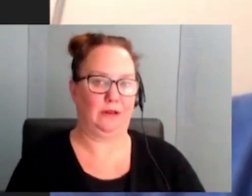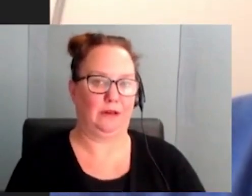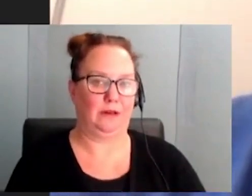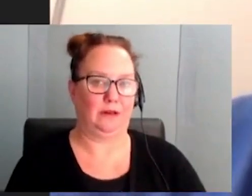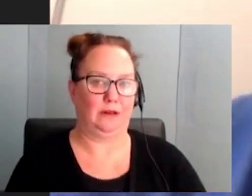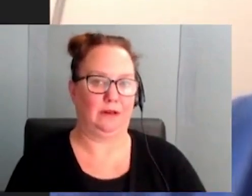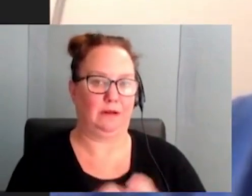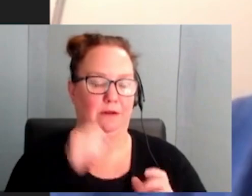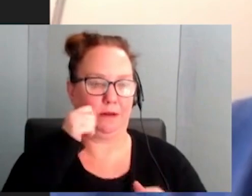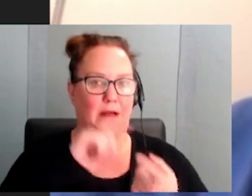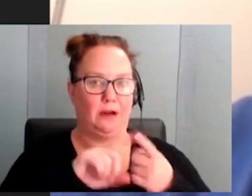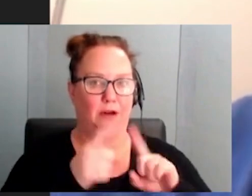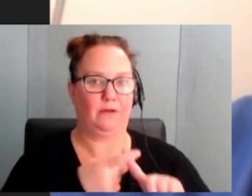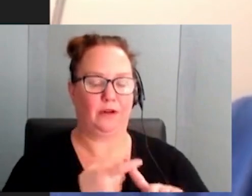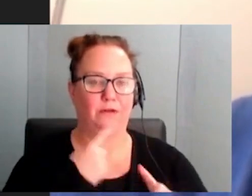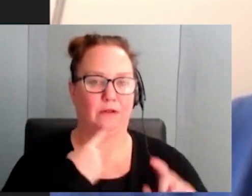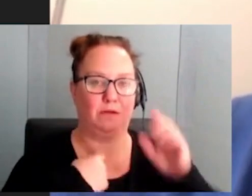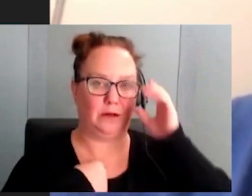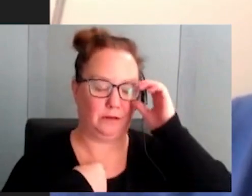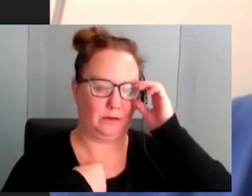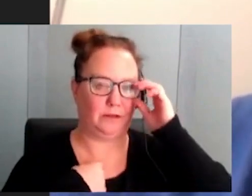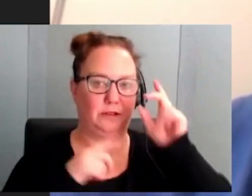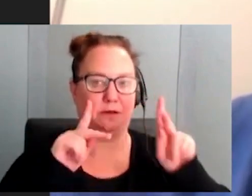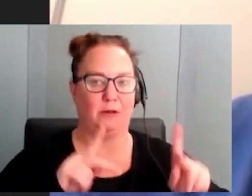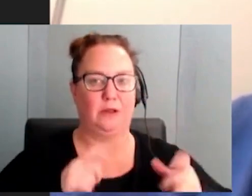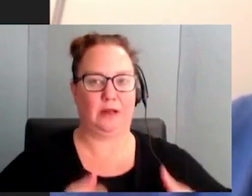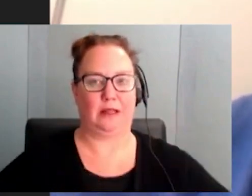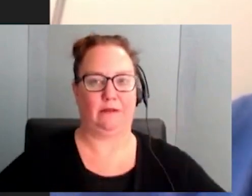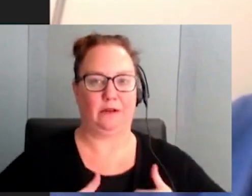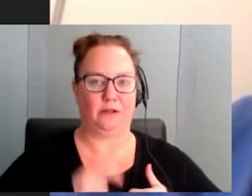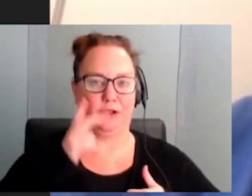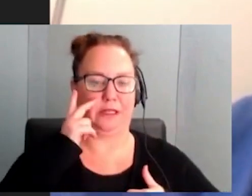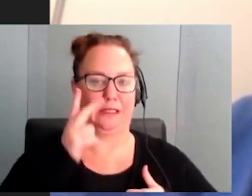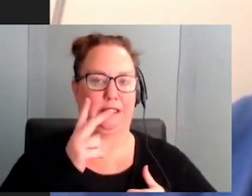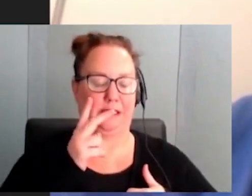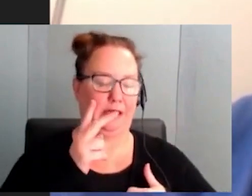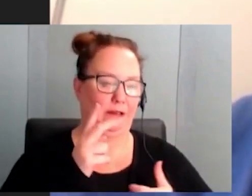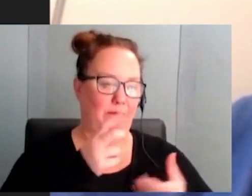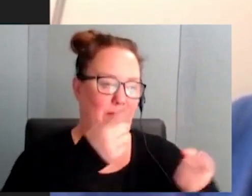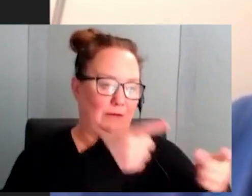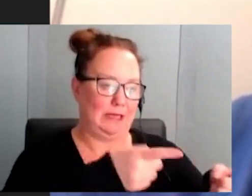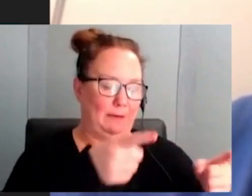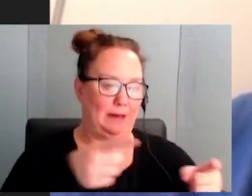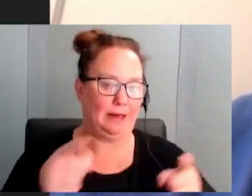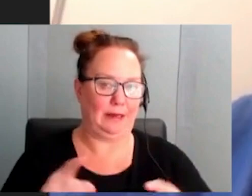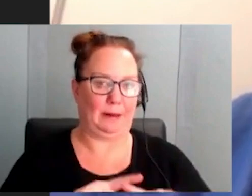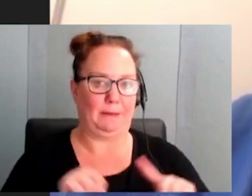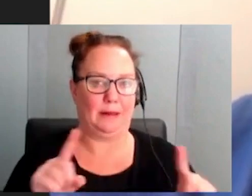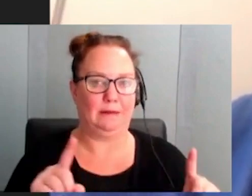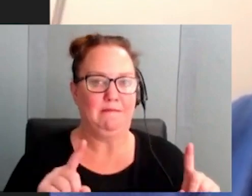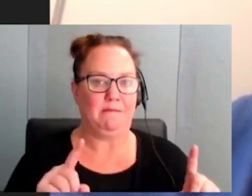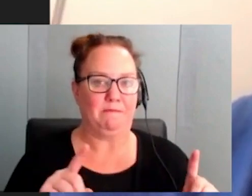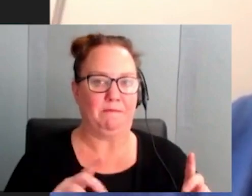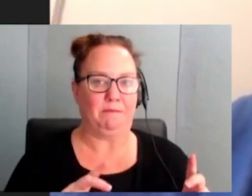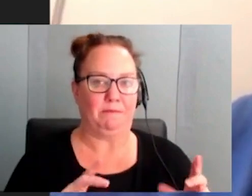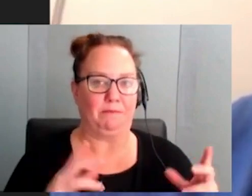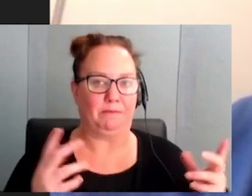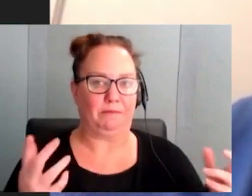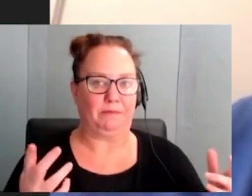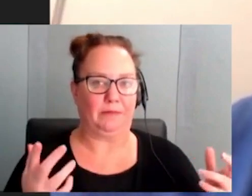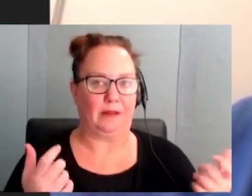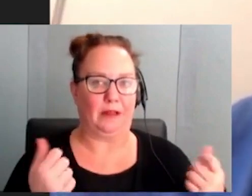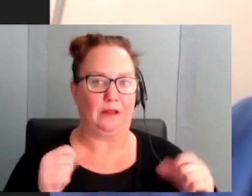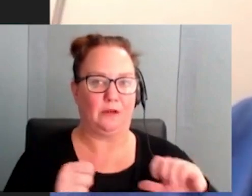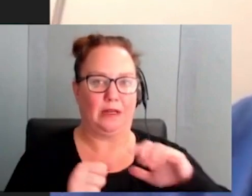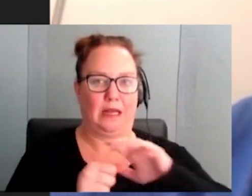My girlfriend she was the person that I was living with, so she could see the end results, but no, I pretty much tried to hide